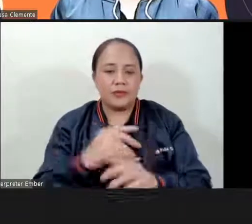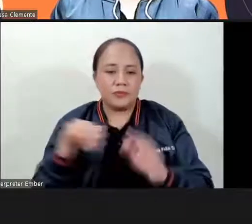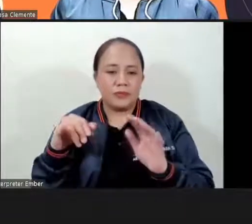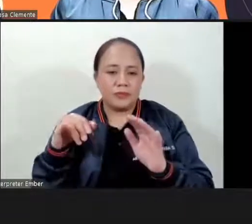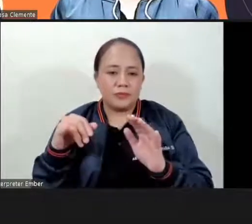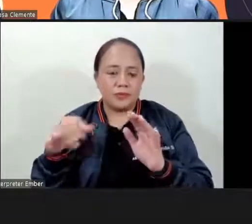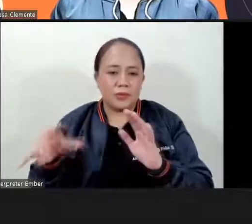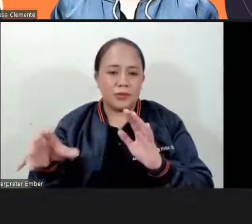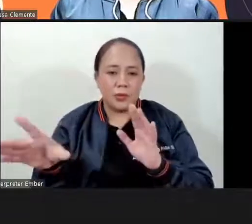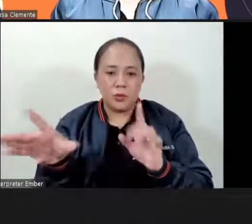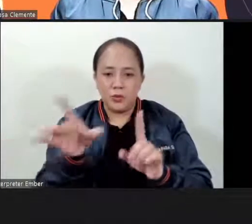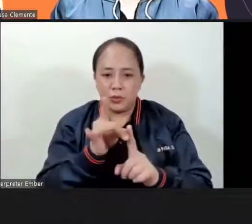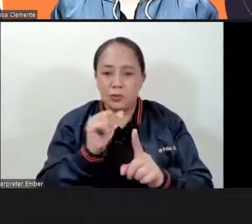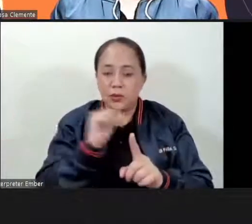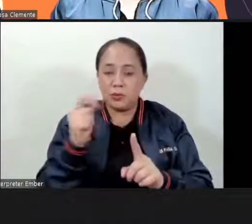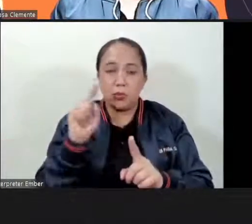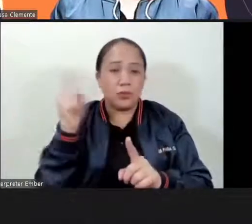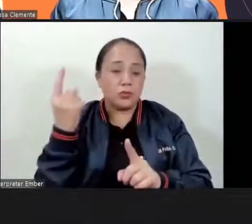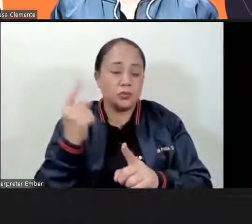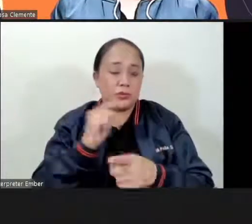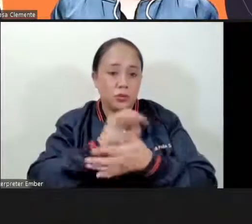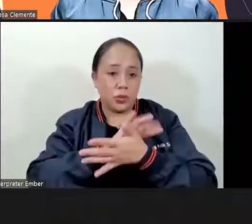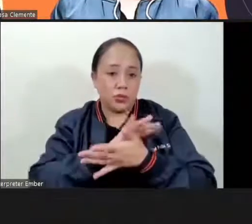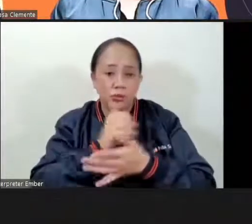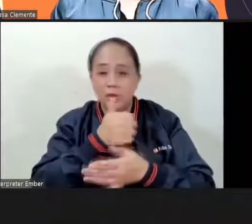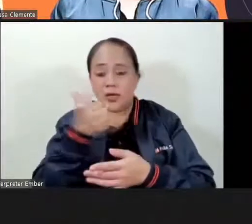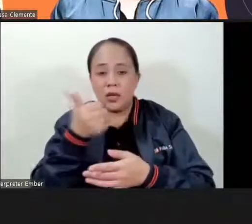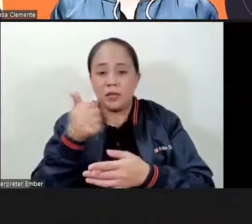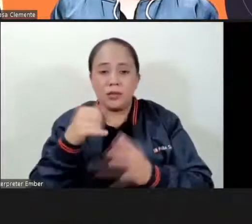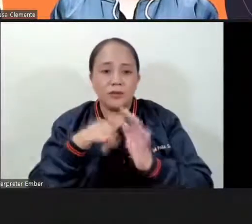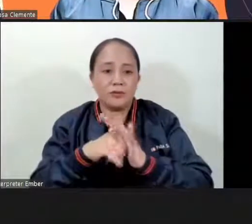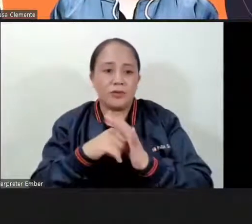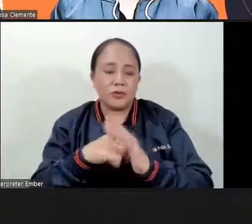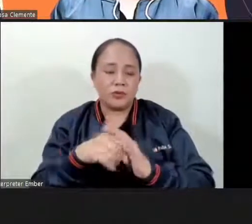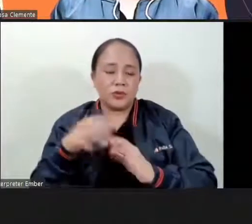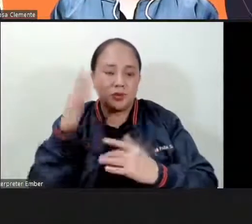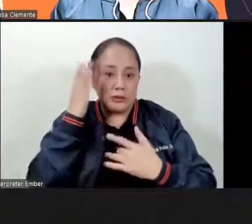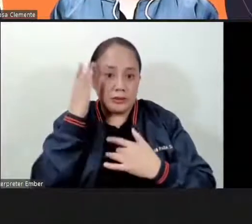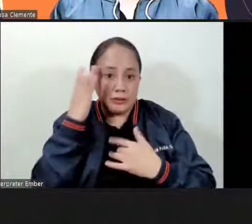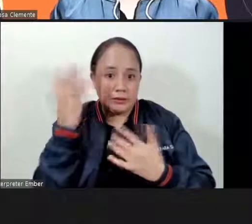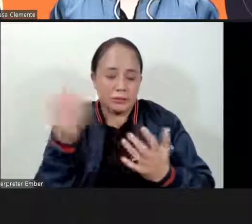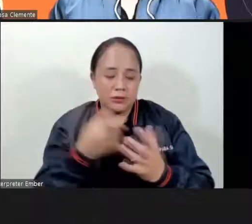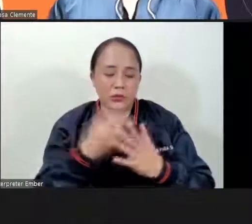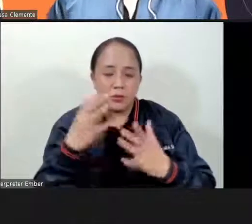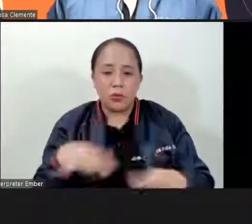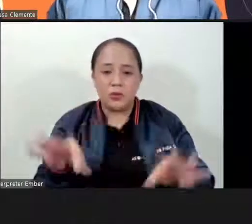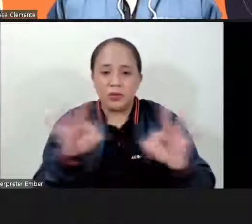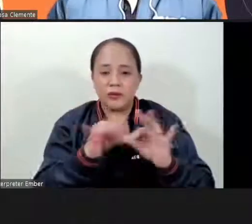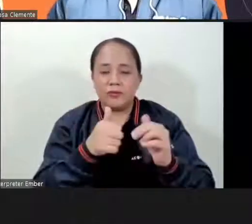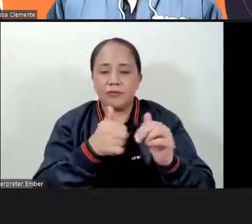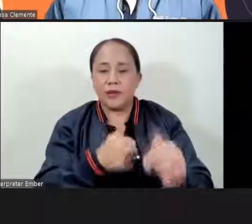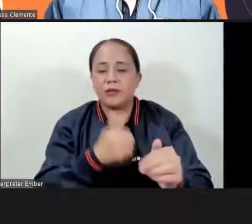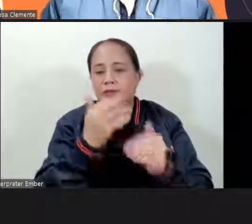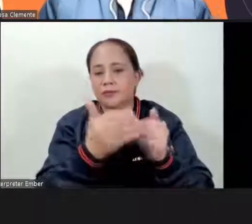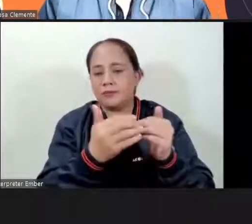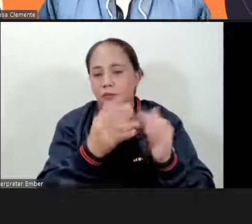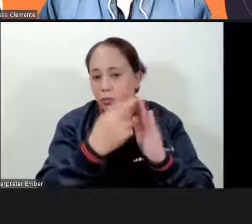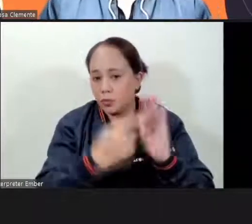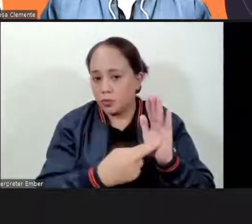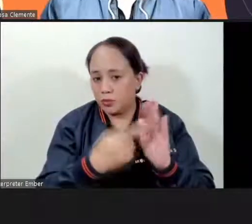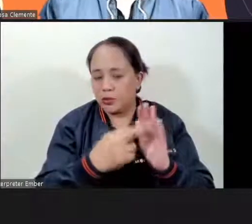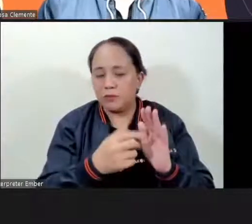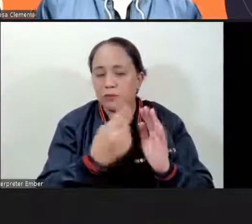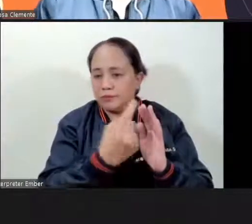only for COVID-19, but the other infectious diseases also. So as long as we follow po protocols, I think each of